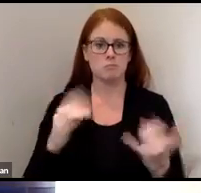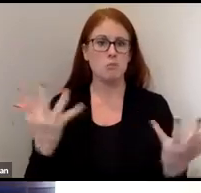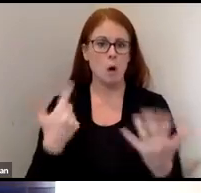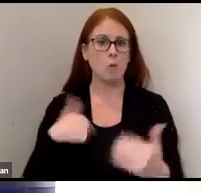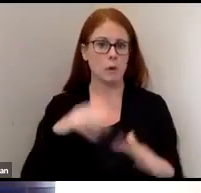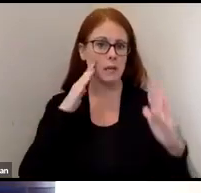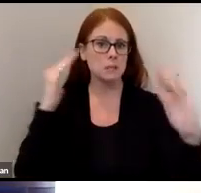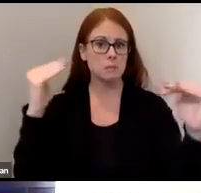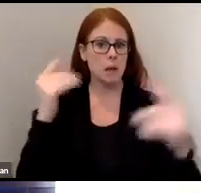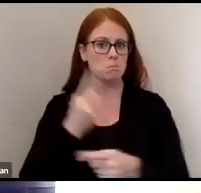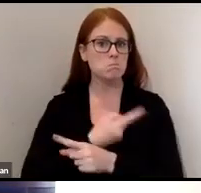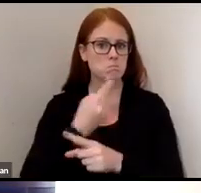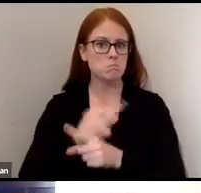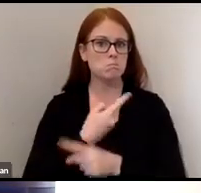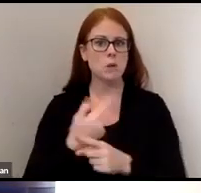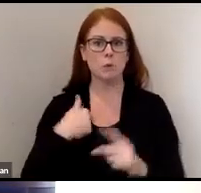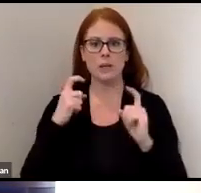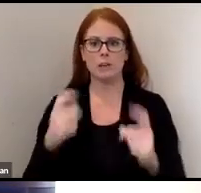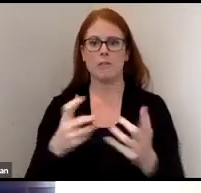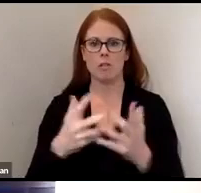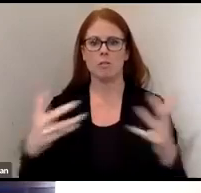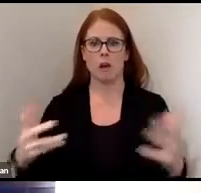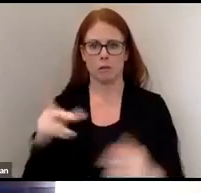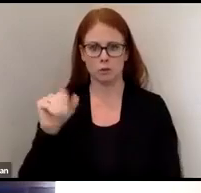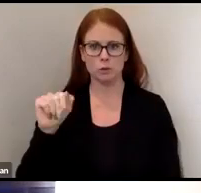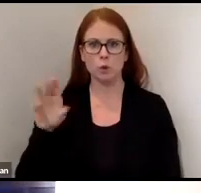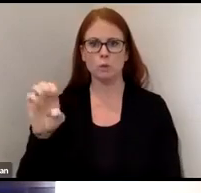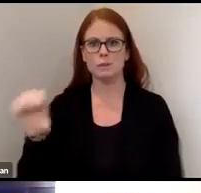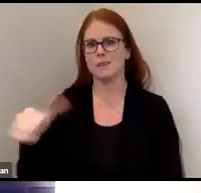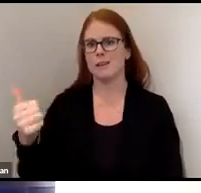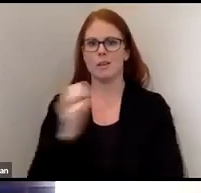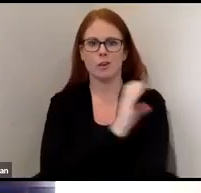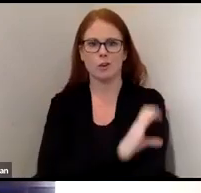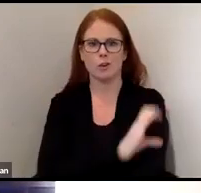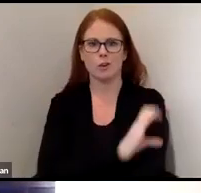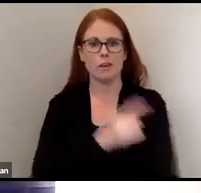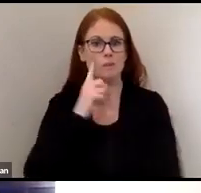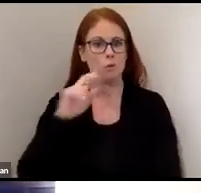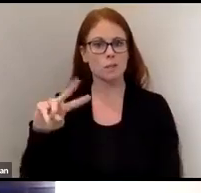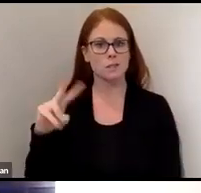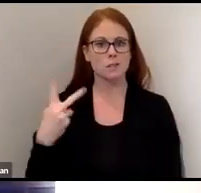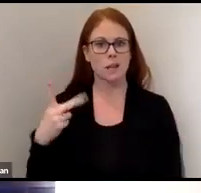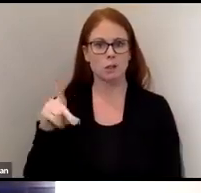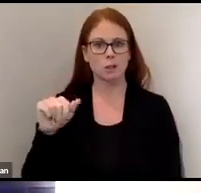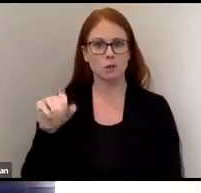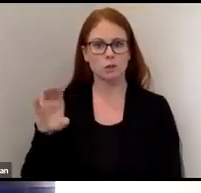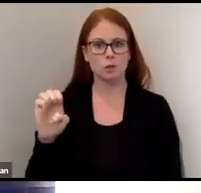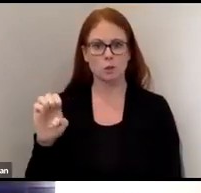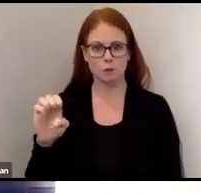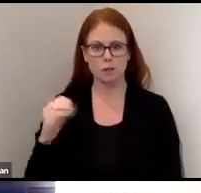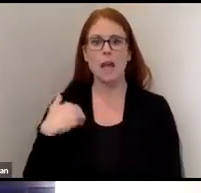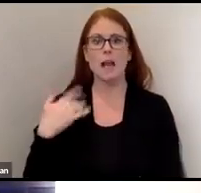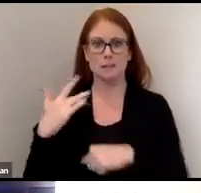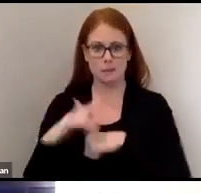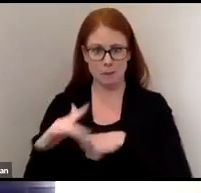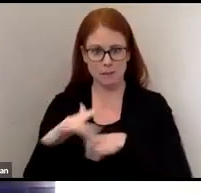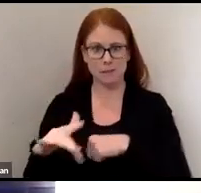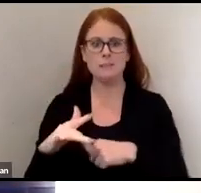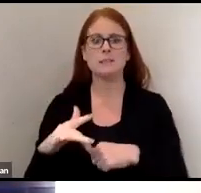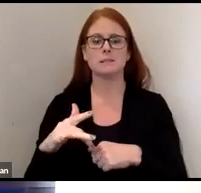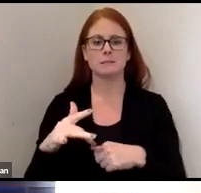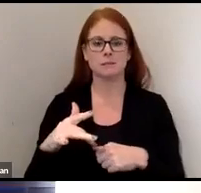expected. So we gave out a lot of doses. The other clinic for second dose, there were spaces there. There were spaces at the